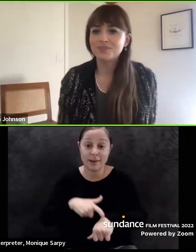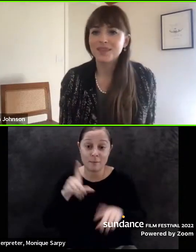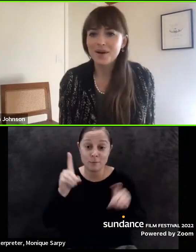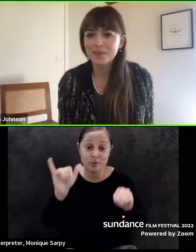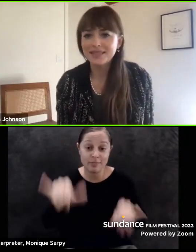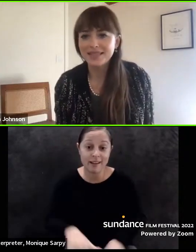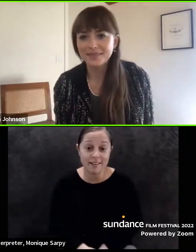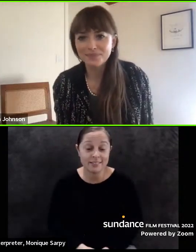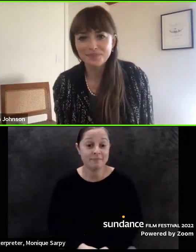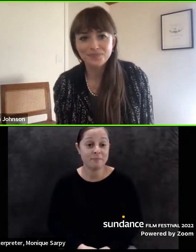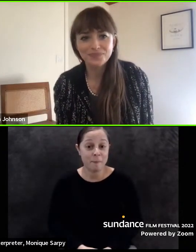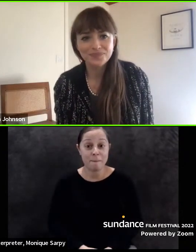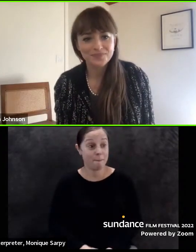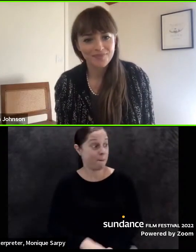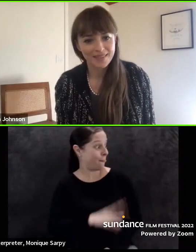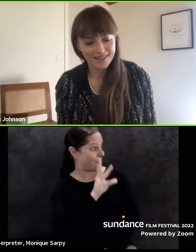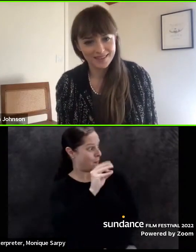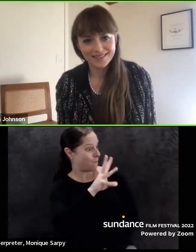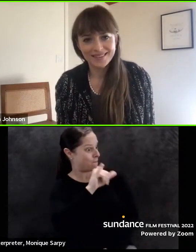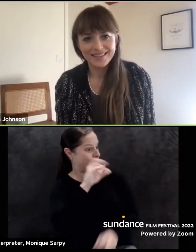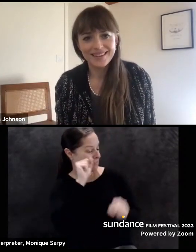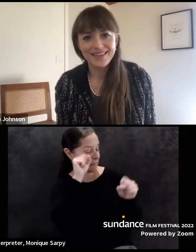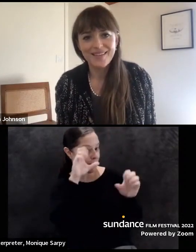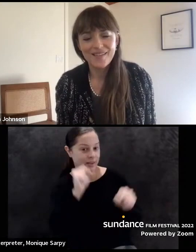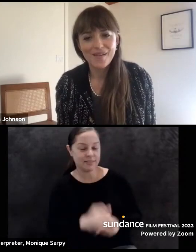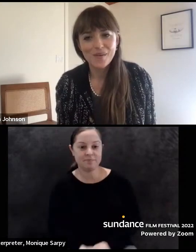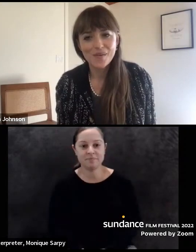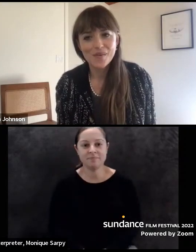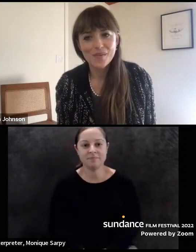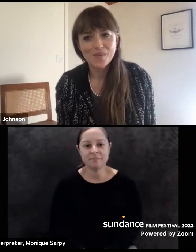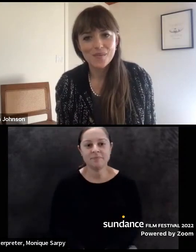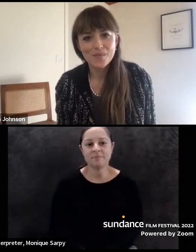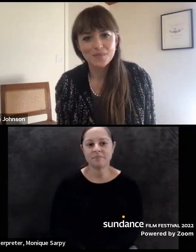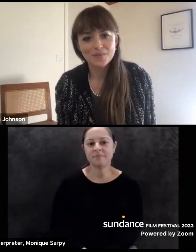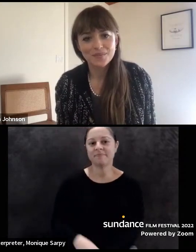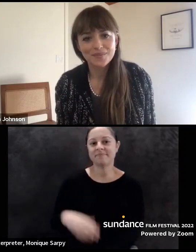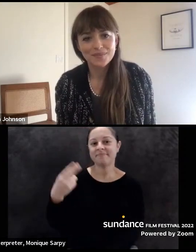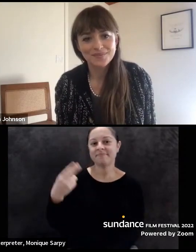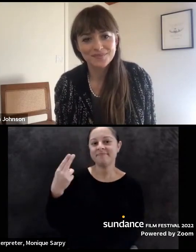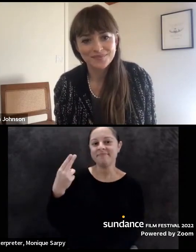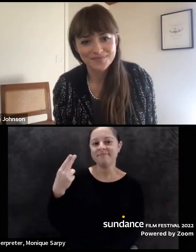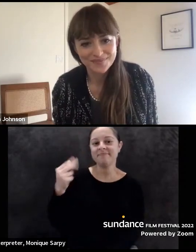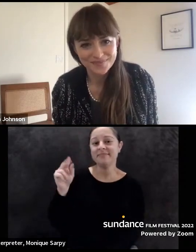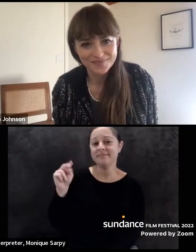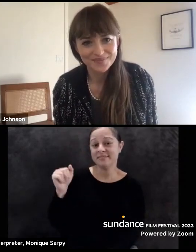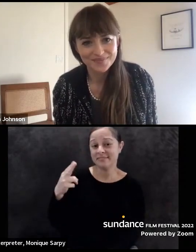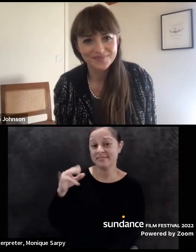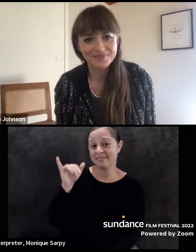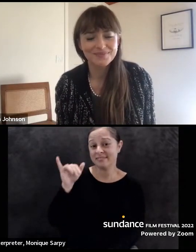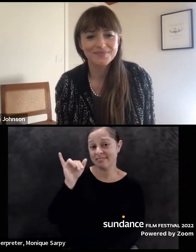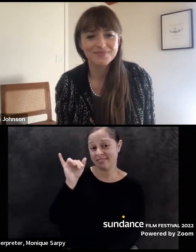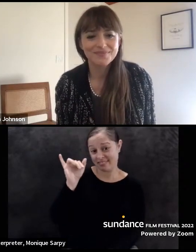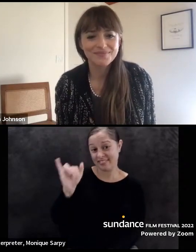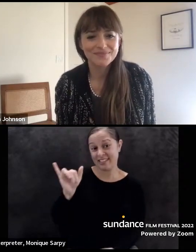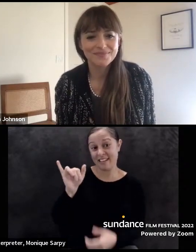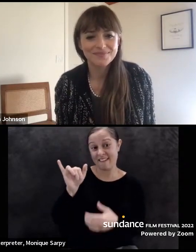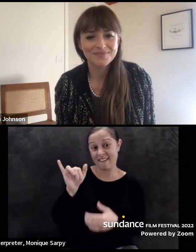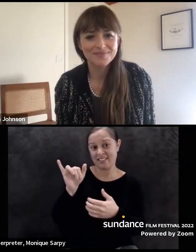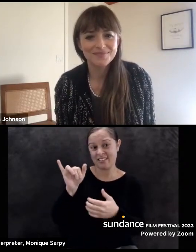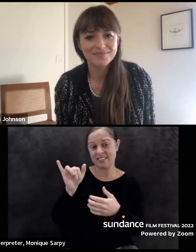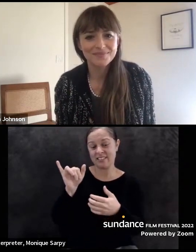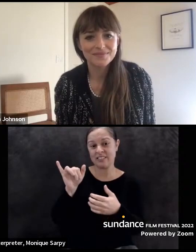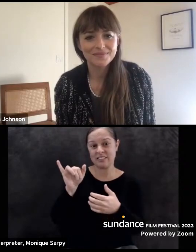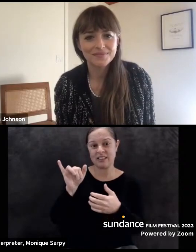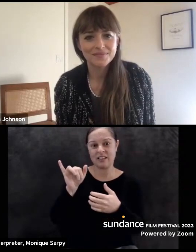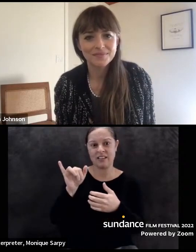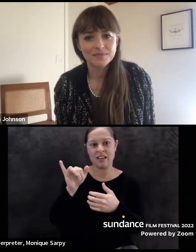Wow, how amazing. Did y'all see there was a video a while back of T-Pain seeing all of the messages he had